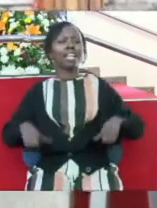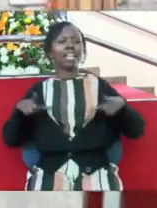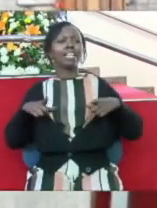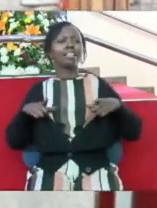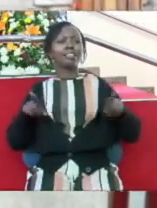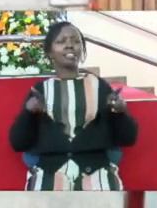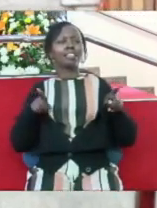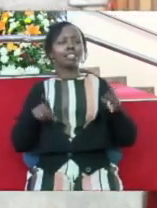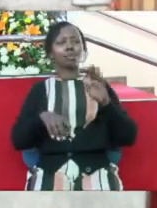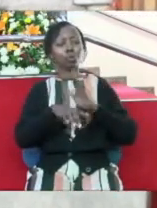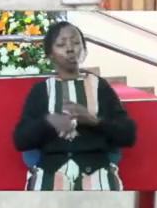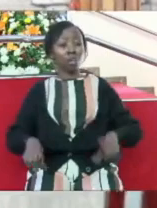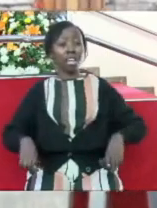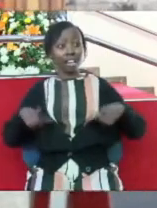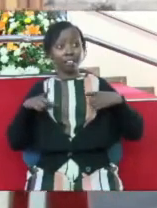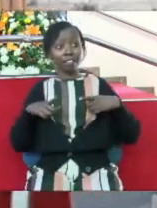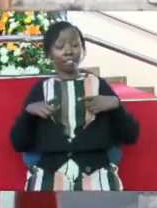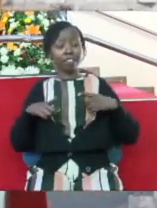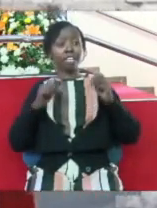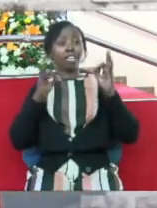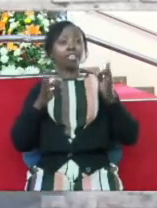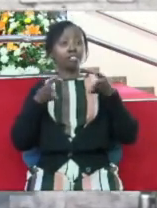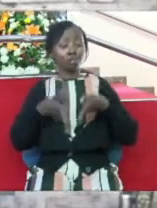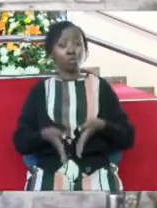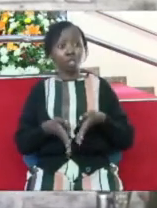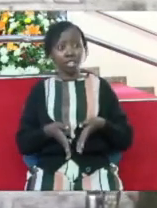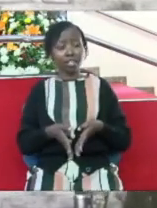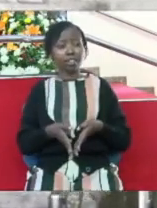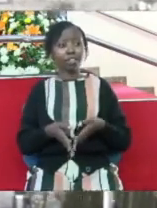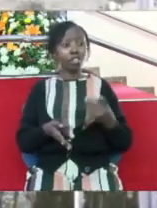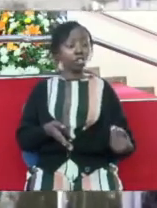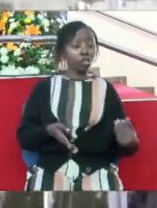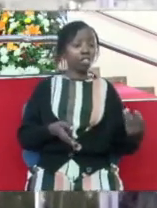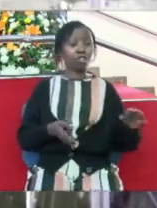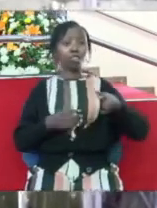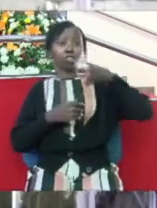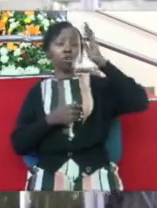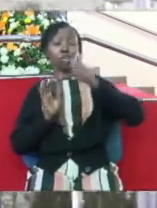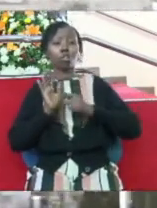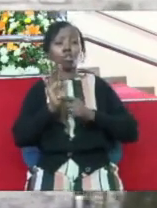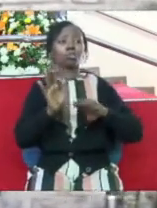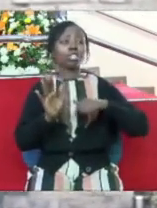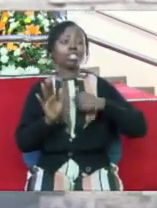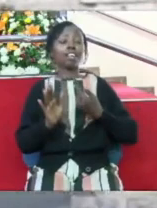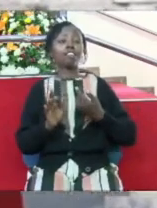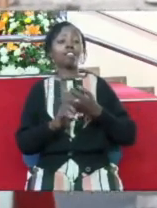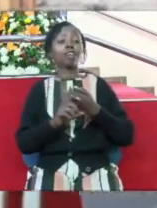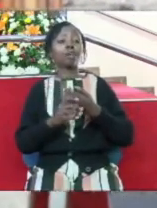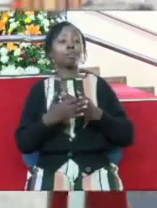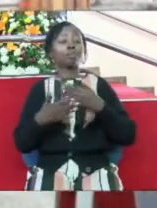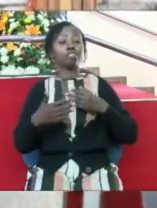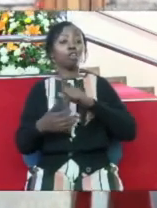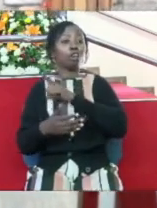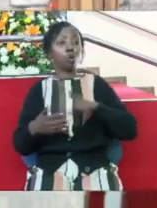If today the sons of God would present themselves, je, wakati huu watoto wa Mungu wakijitokeza, and God were to give a testimony about you, na